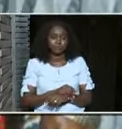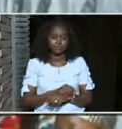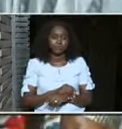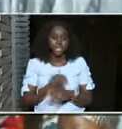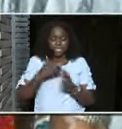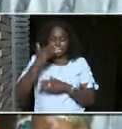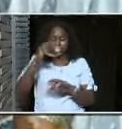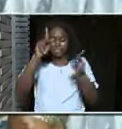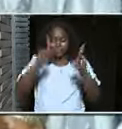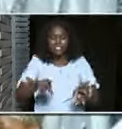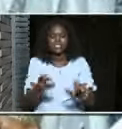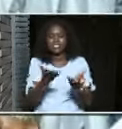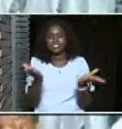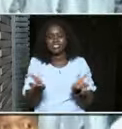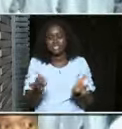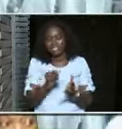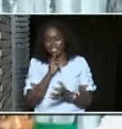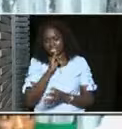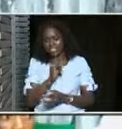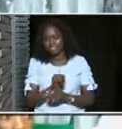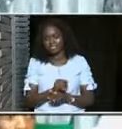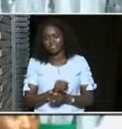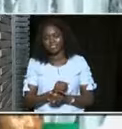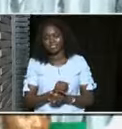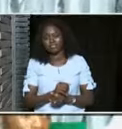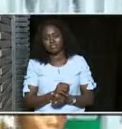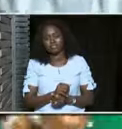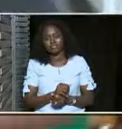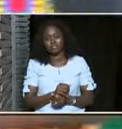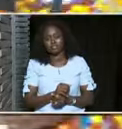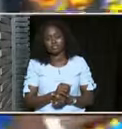is Dressman. I would like him to ask his question quickly.